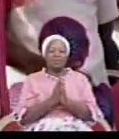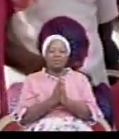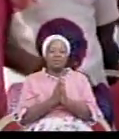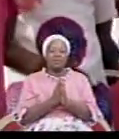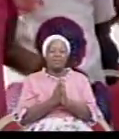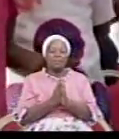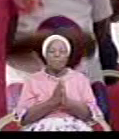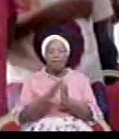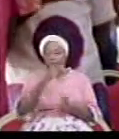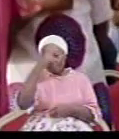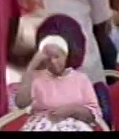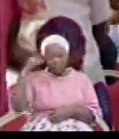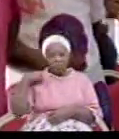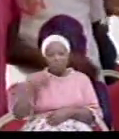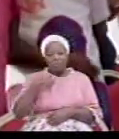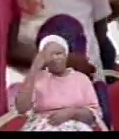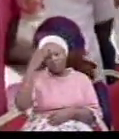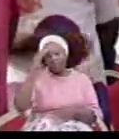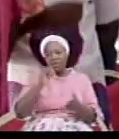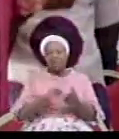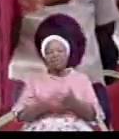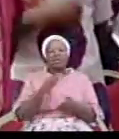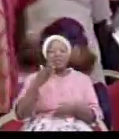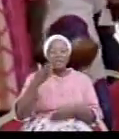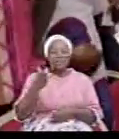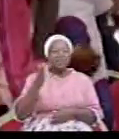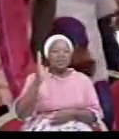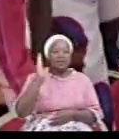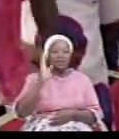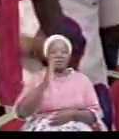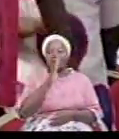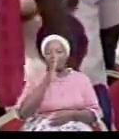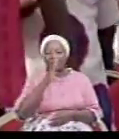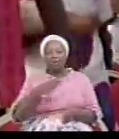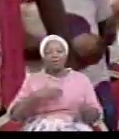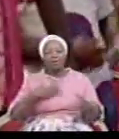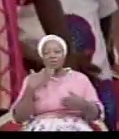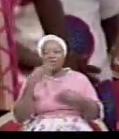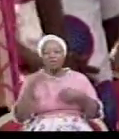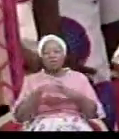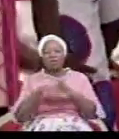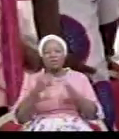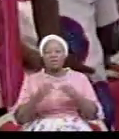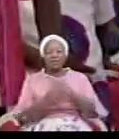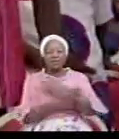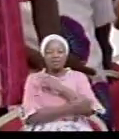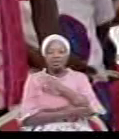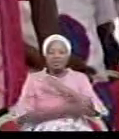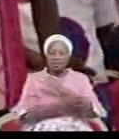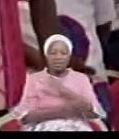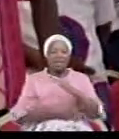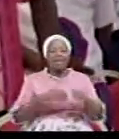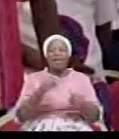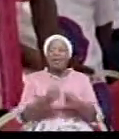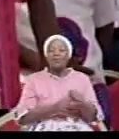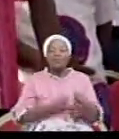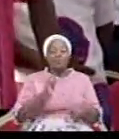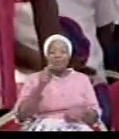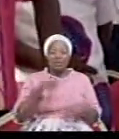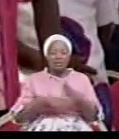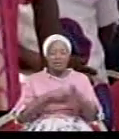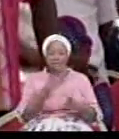country. There's going to be joy everywhere. A pandemonium of joy.